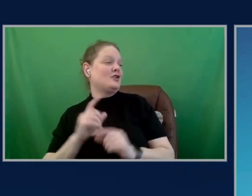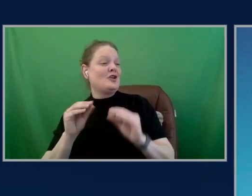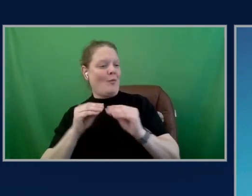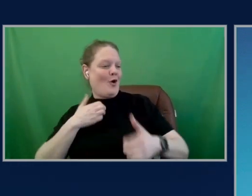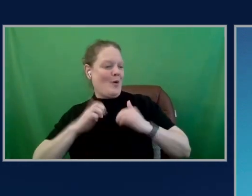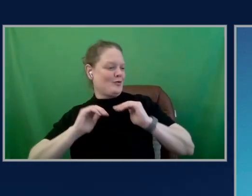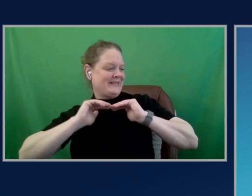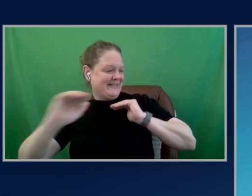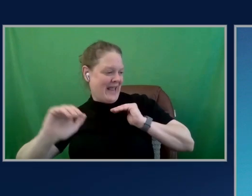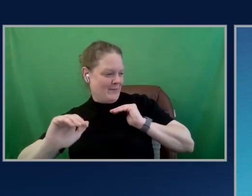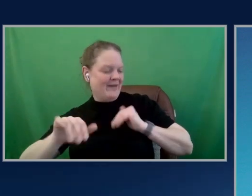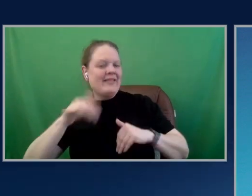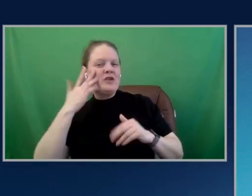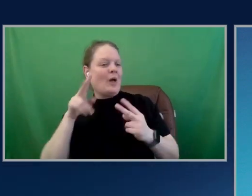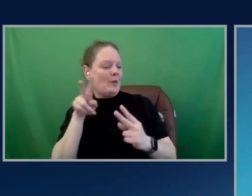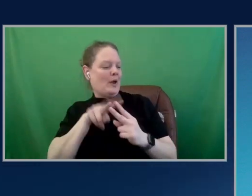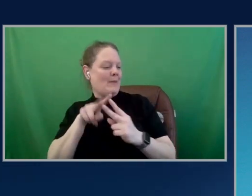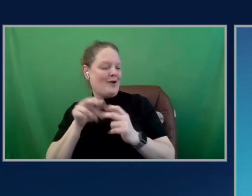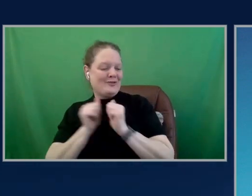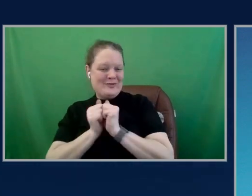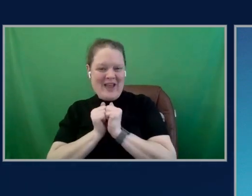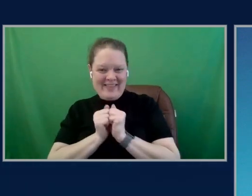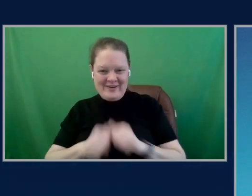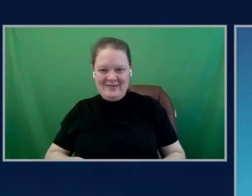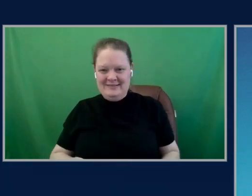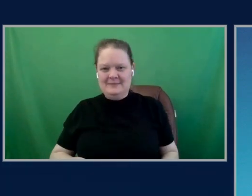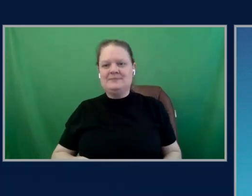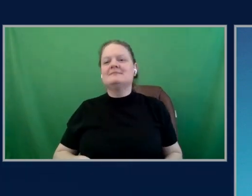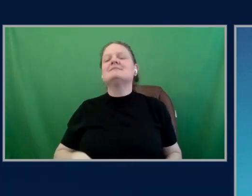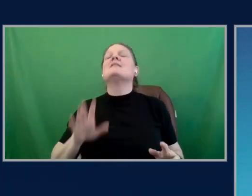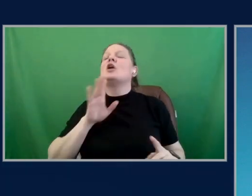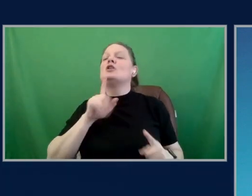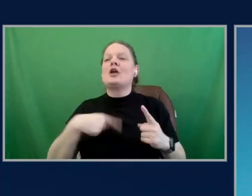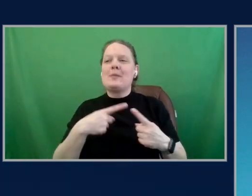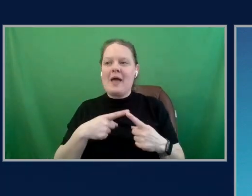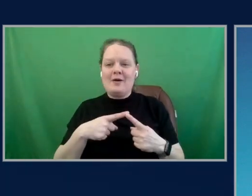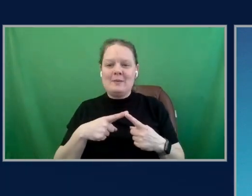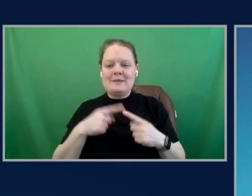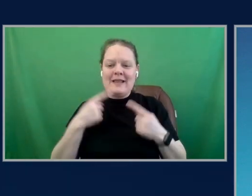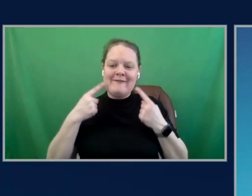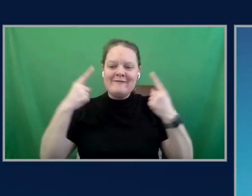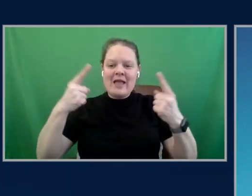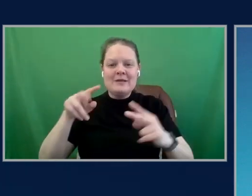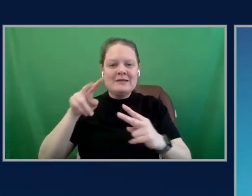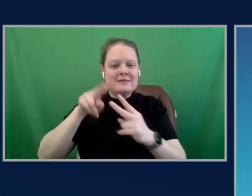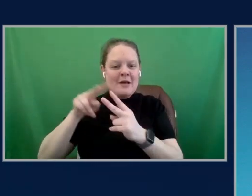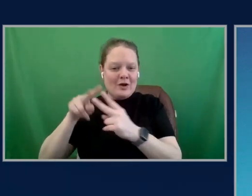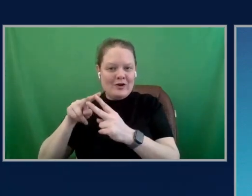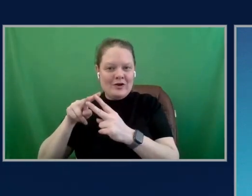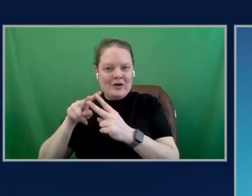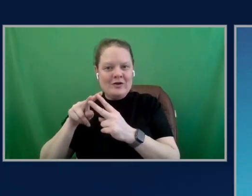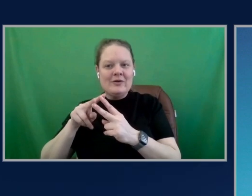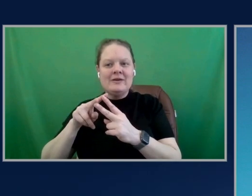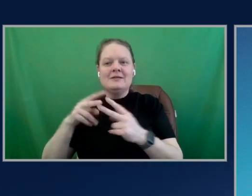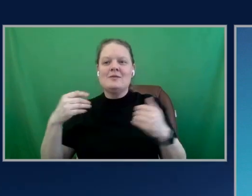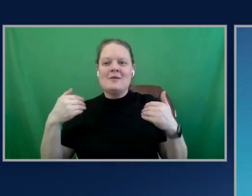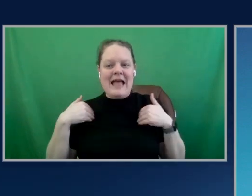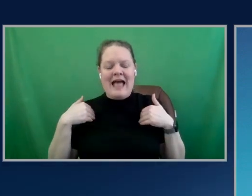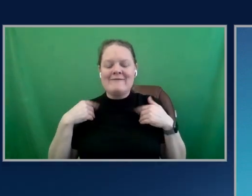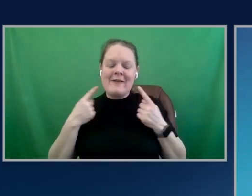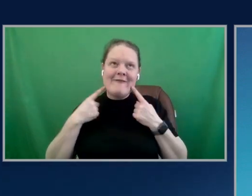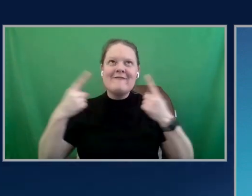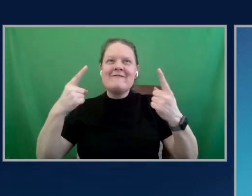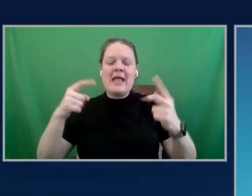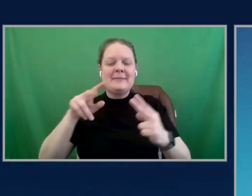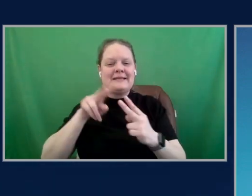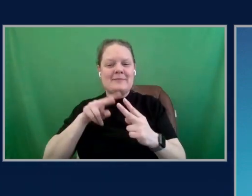that's why they pair us together. Speaking of a famous pair, we got a very famous pair down at